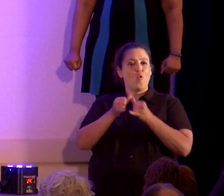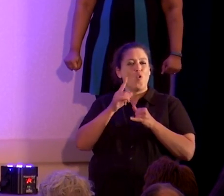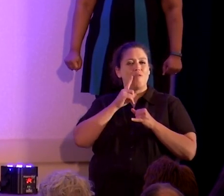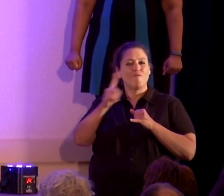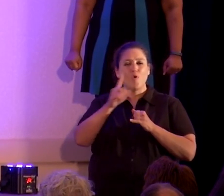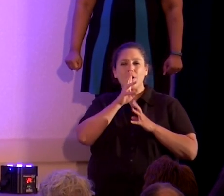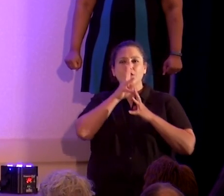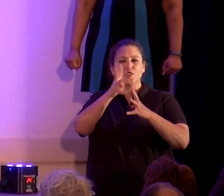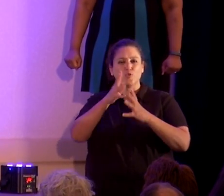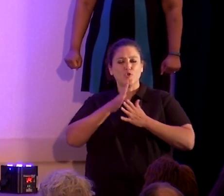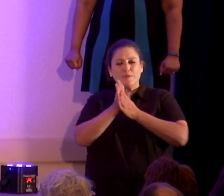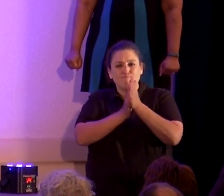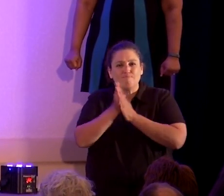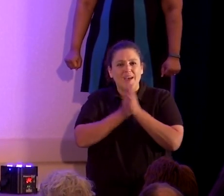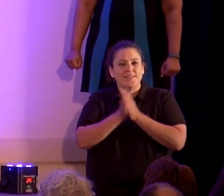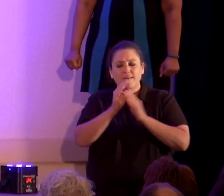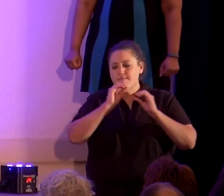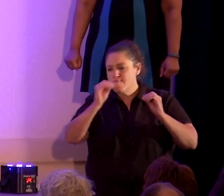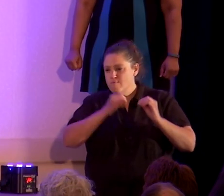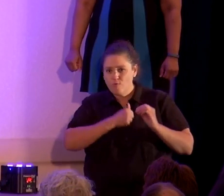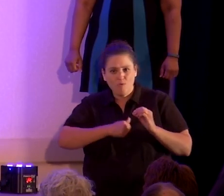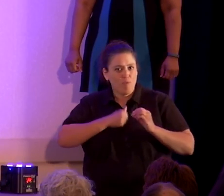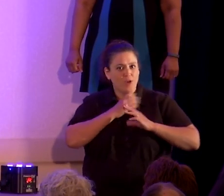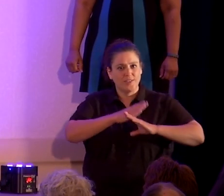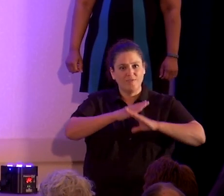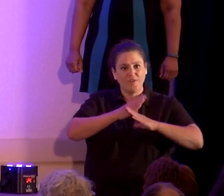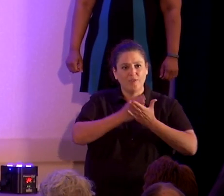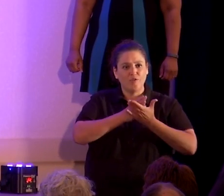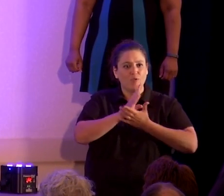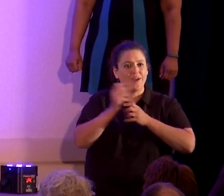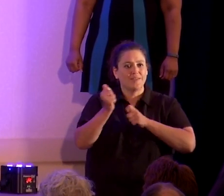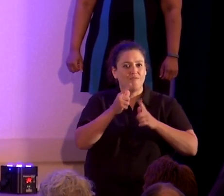and unapologetic defense of the